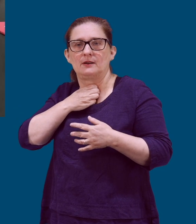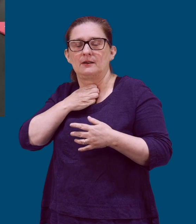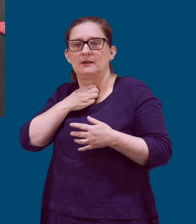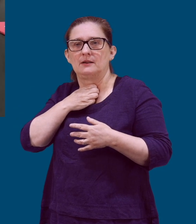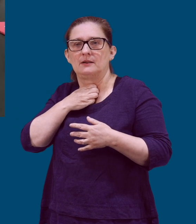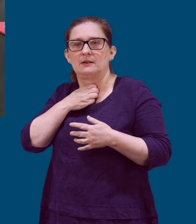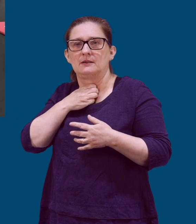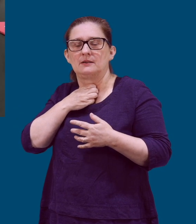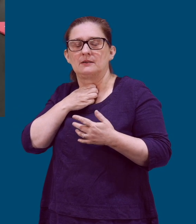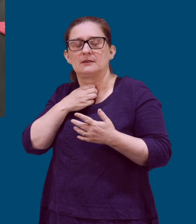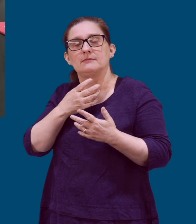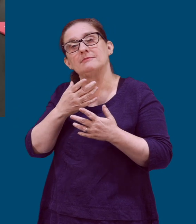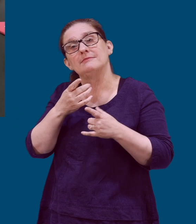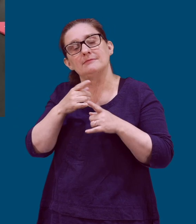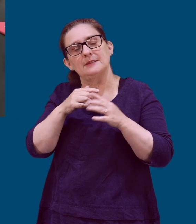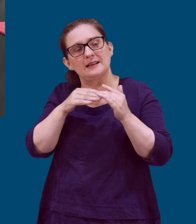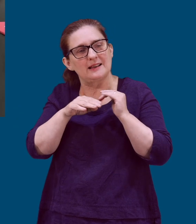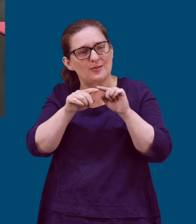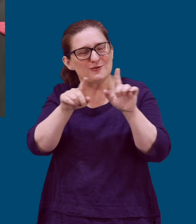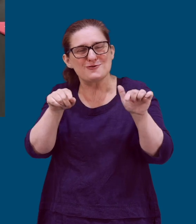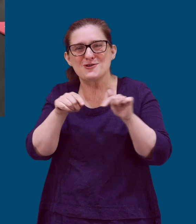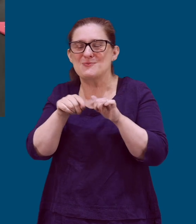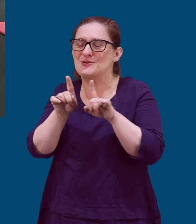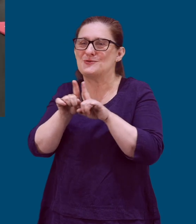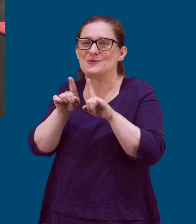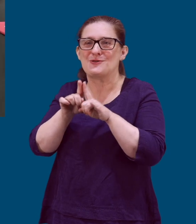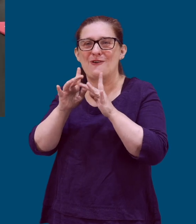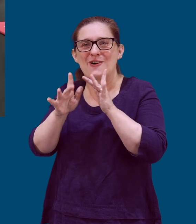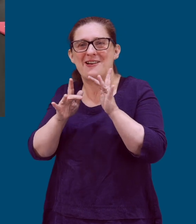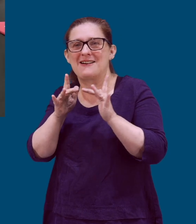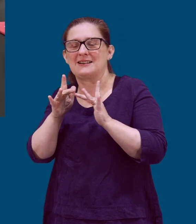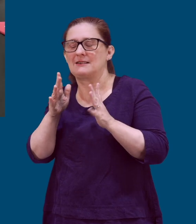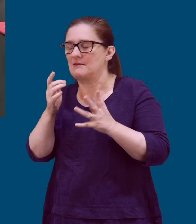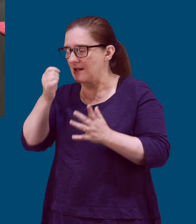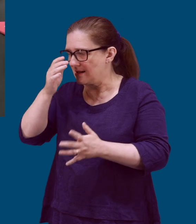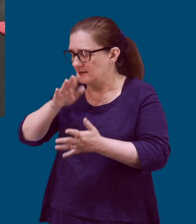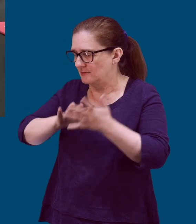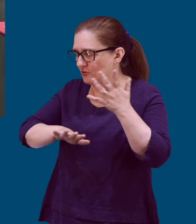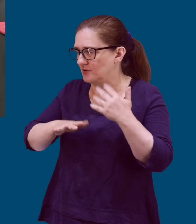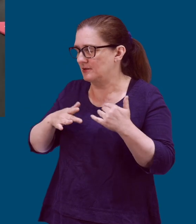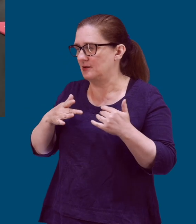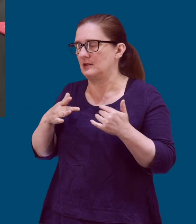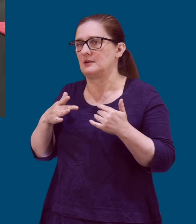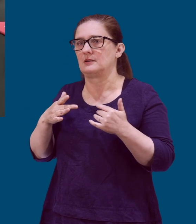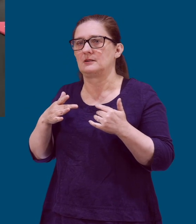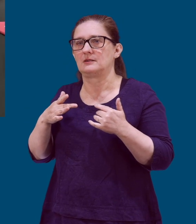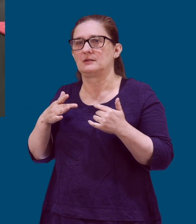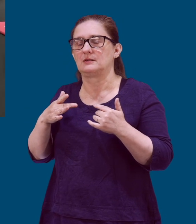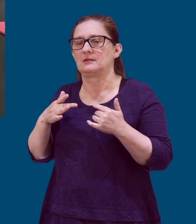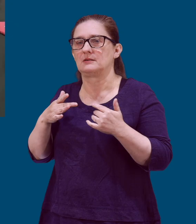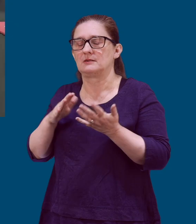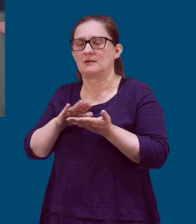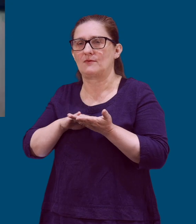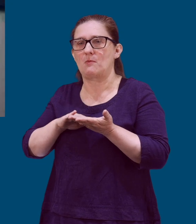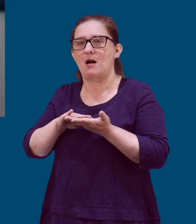Feel, those of you in the room and outside, the experience of that, your